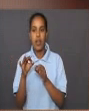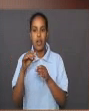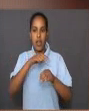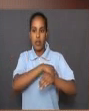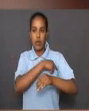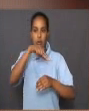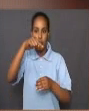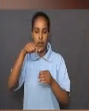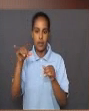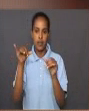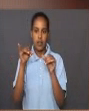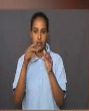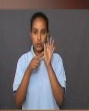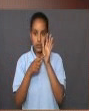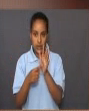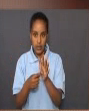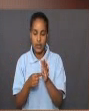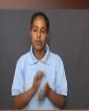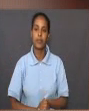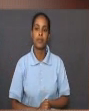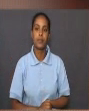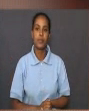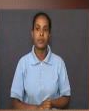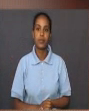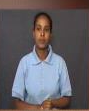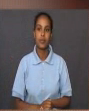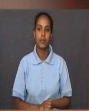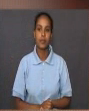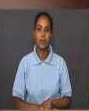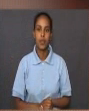a thermometer into it, as you see here.